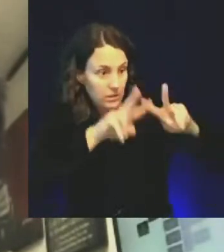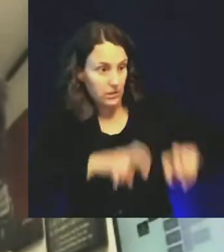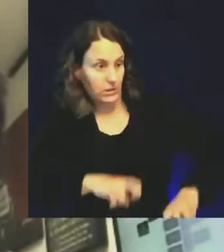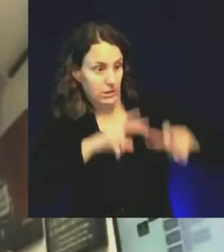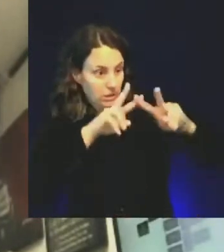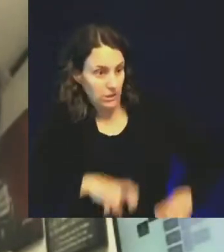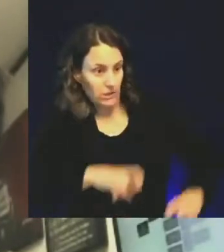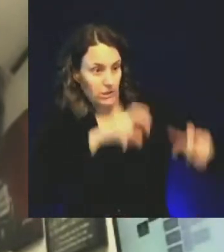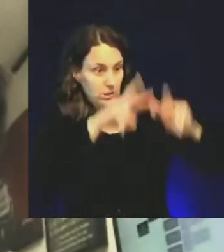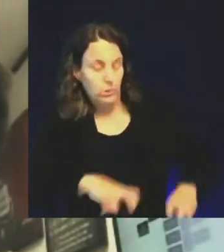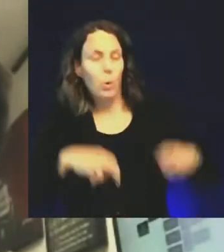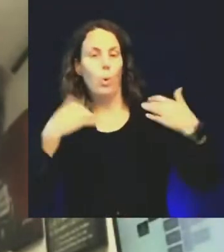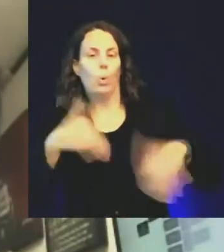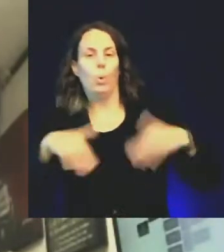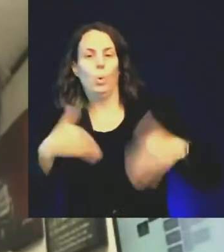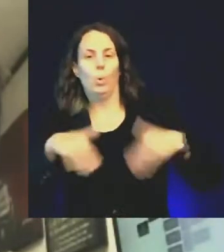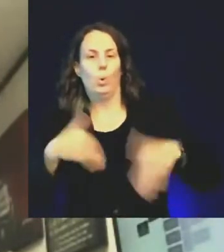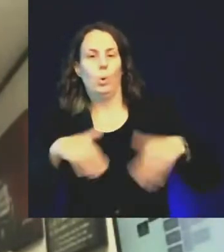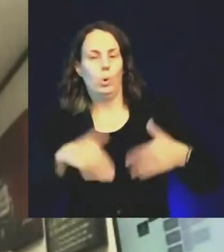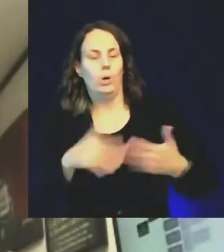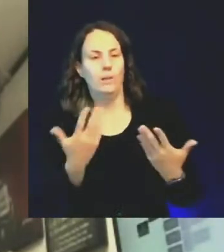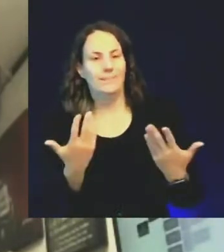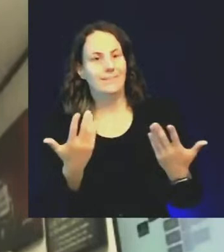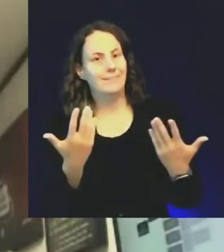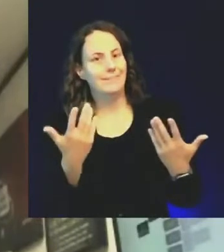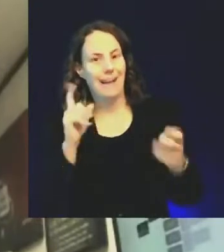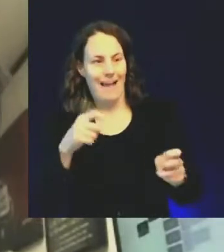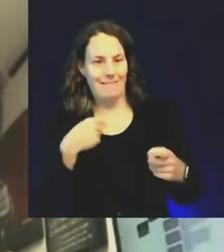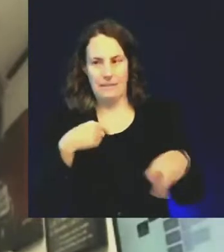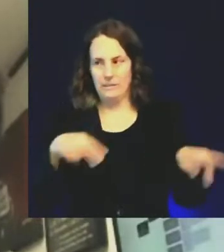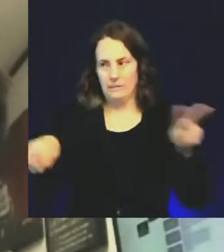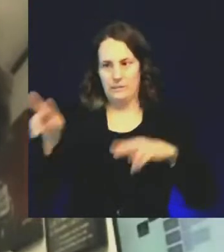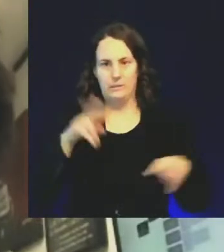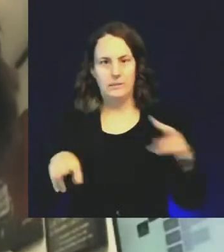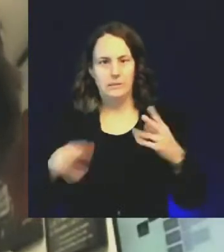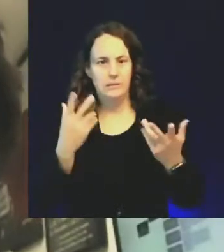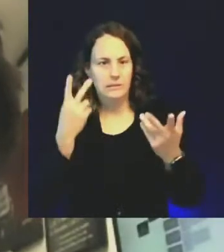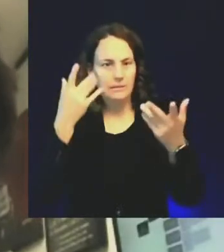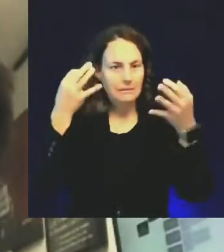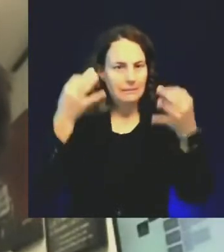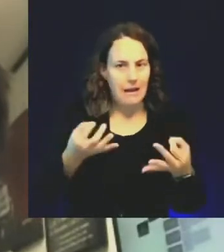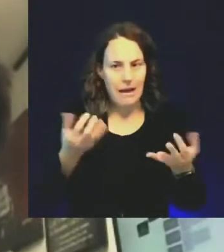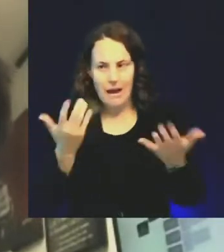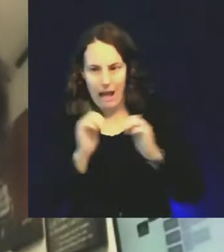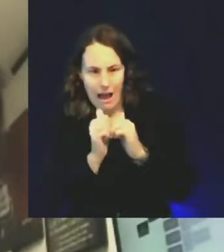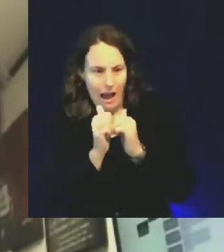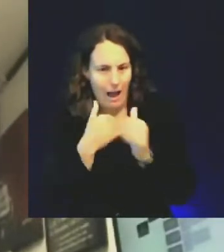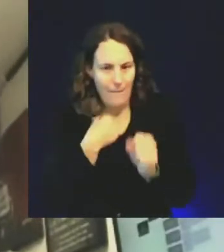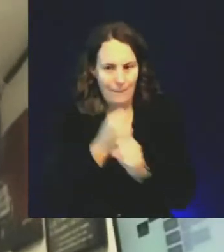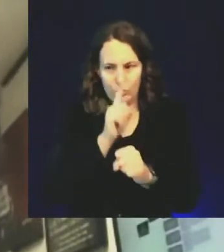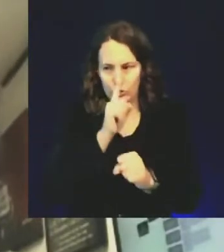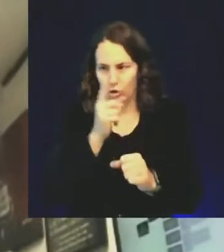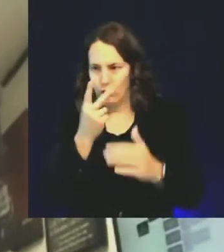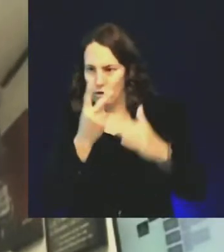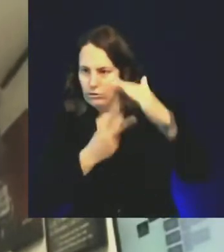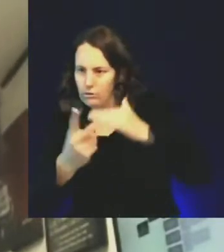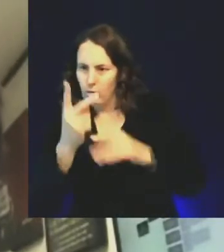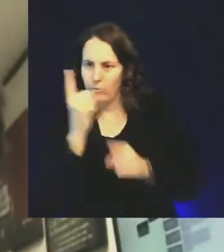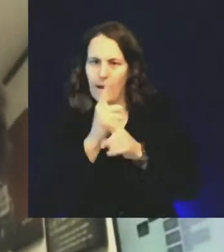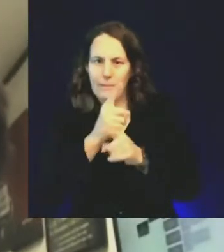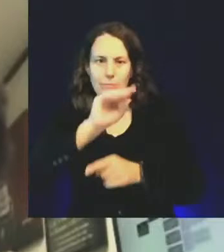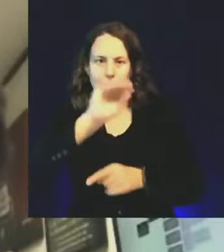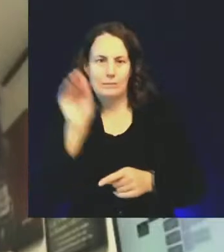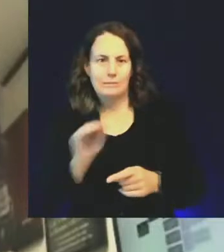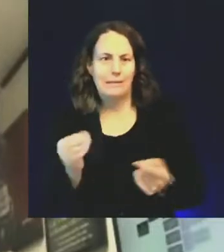a higher proportion of specimens than we ever have. And so we feel relatively confident that we have good awareness of what the circulating strains